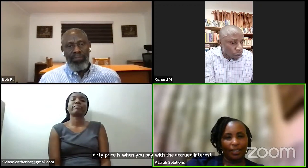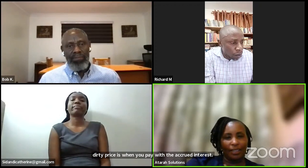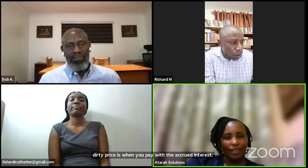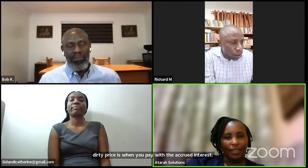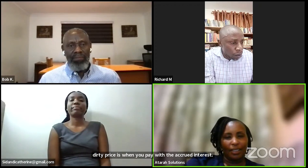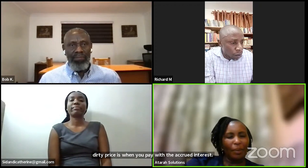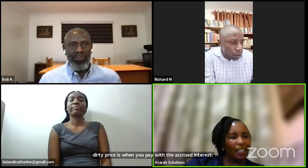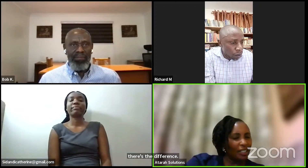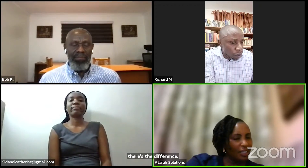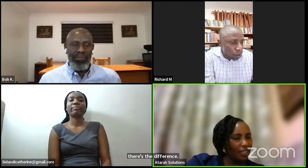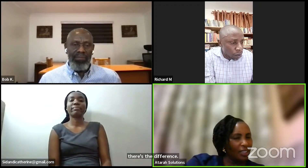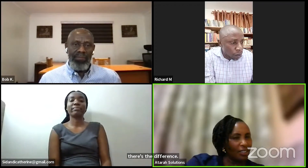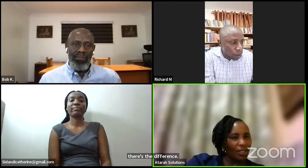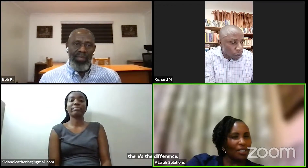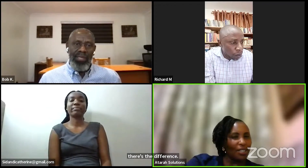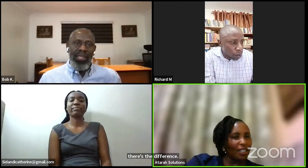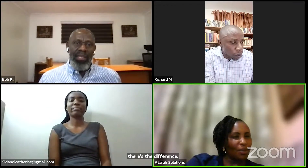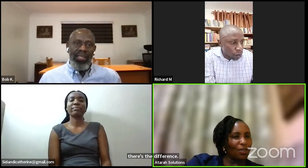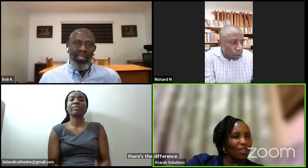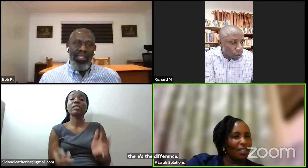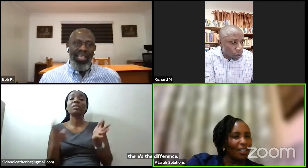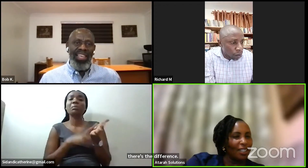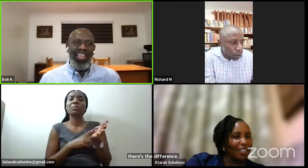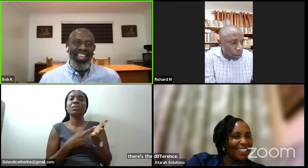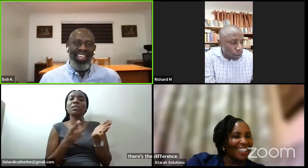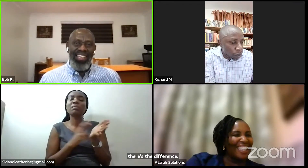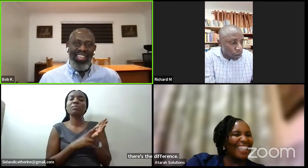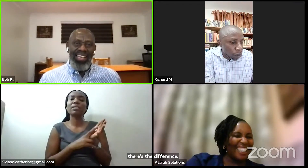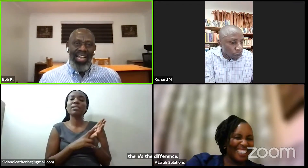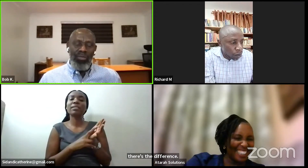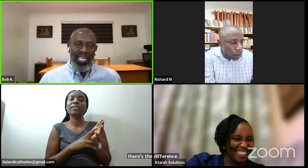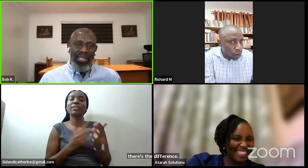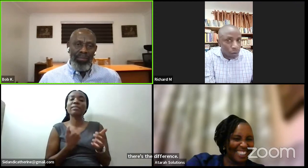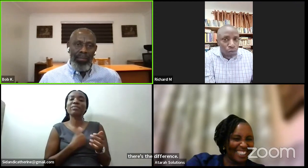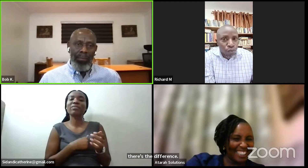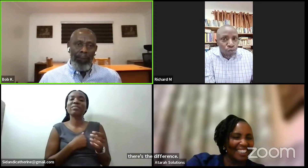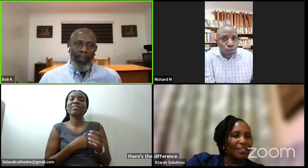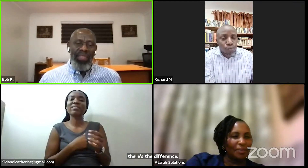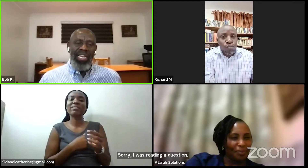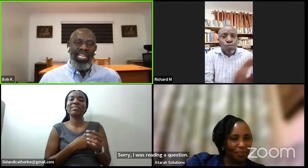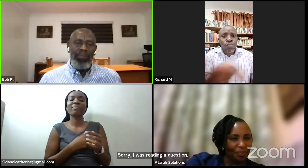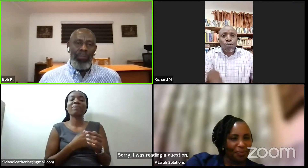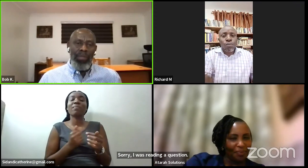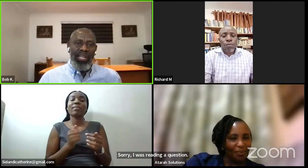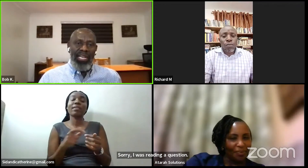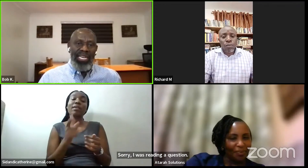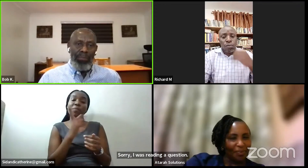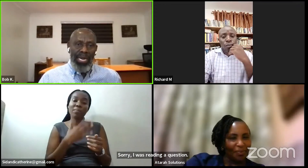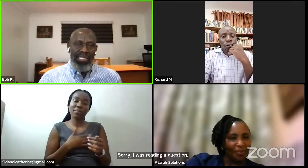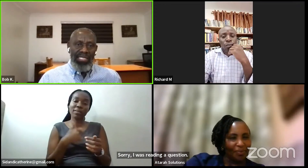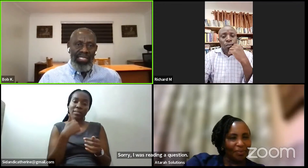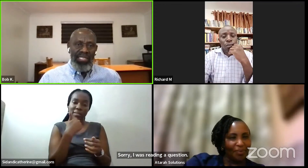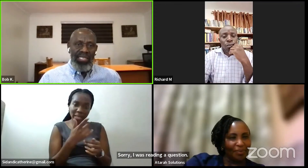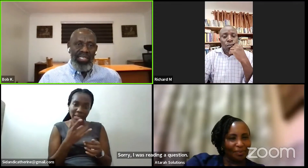Okay. Come again? Sorry, I was reading a question. I was saying the